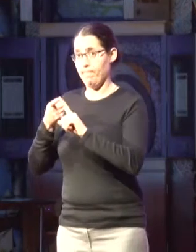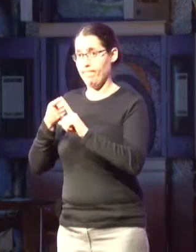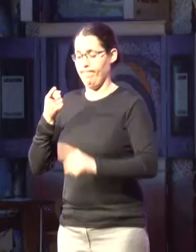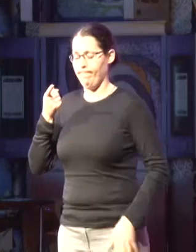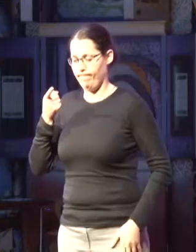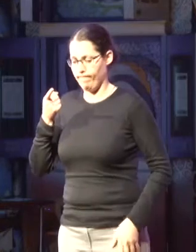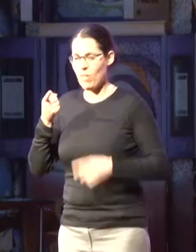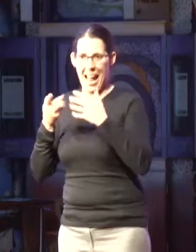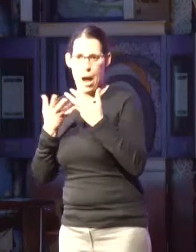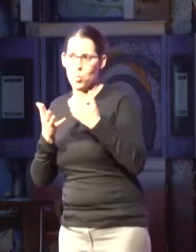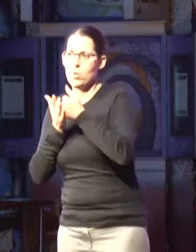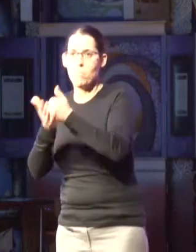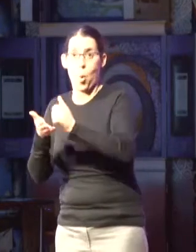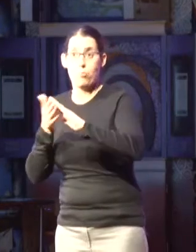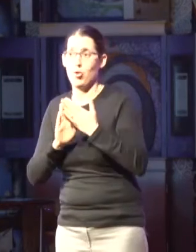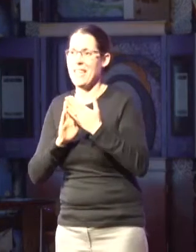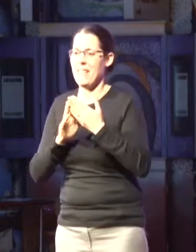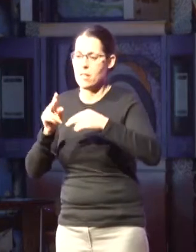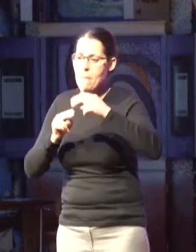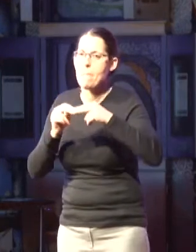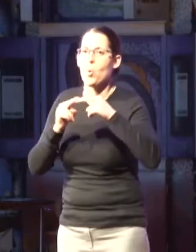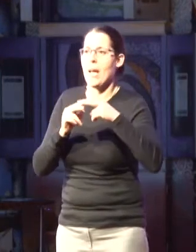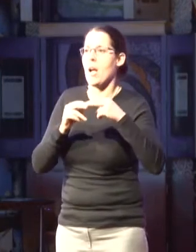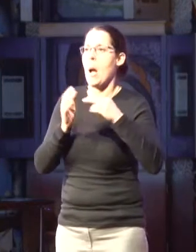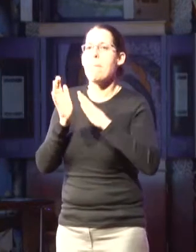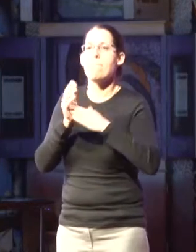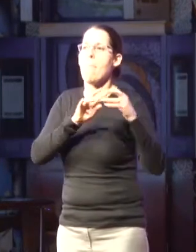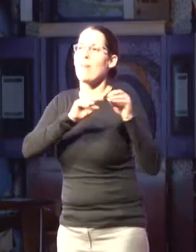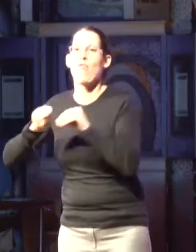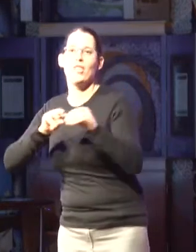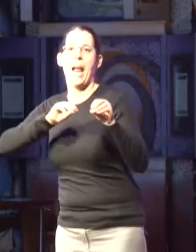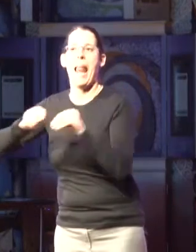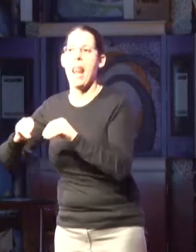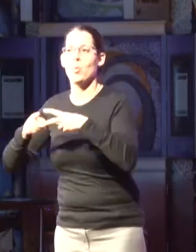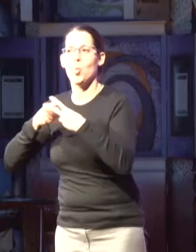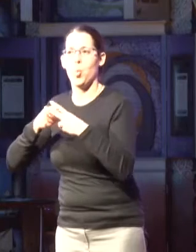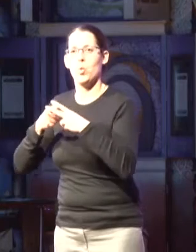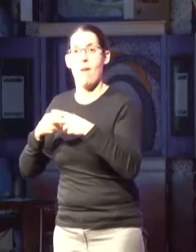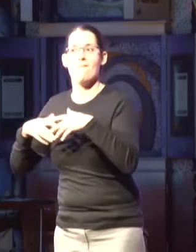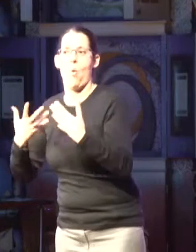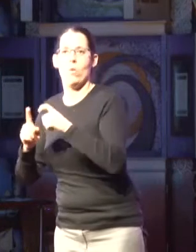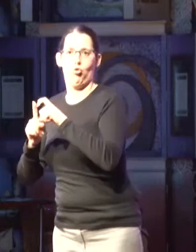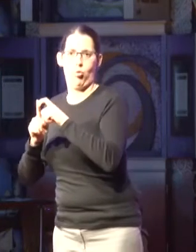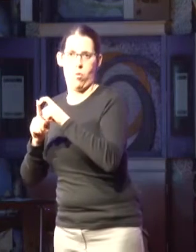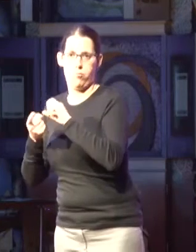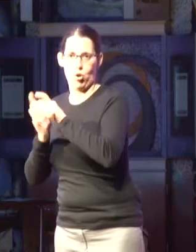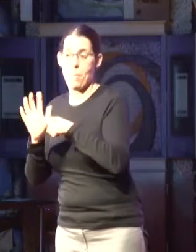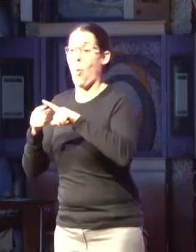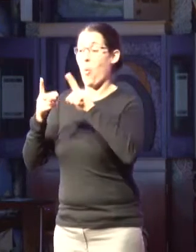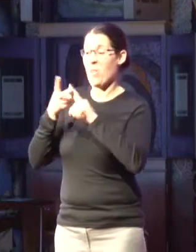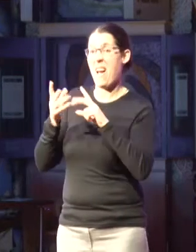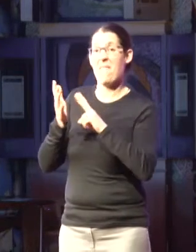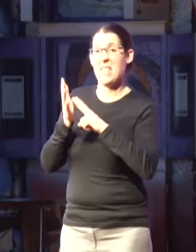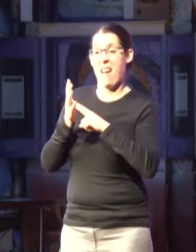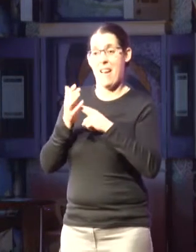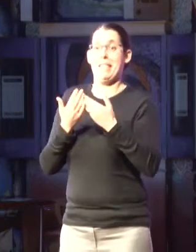to support the community that's building migration tools for the Drupal project, but also generally improve the community as